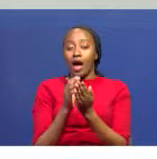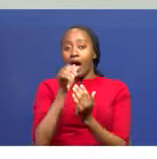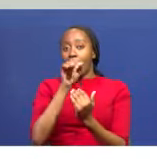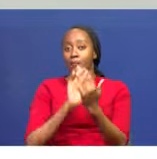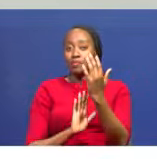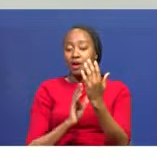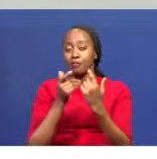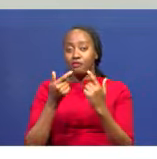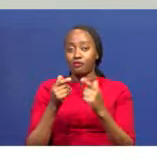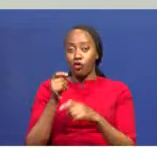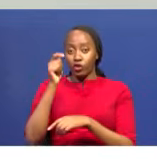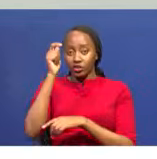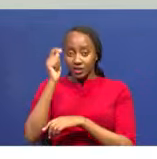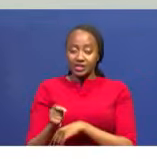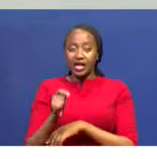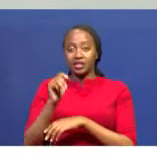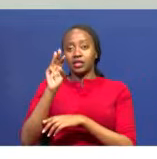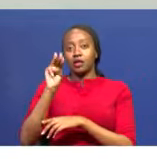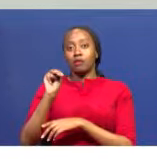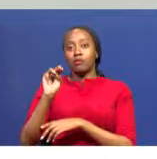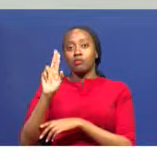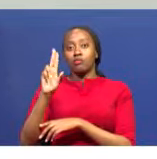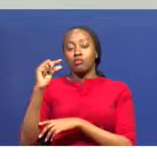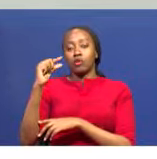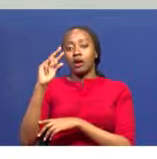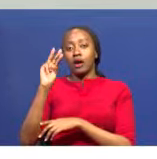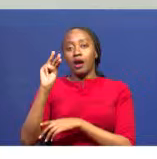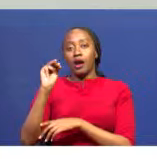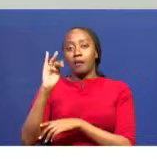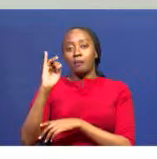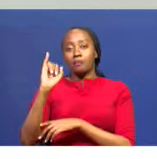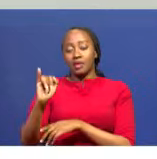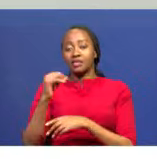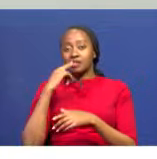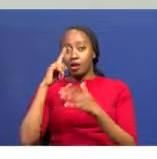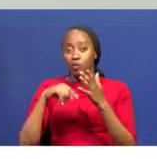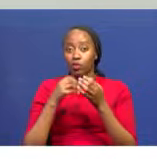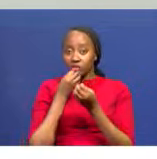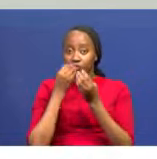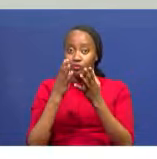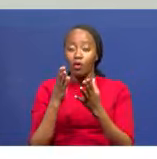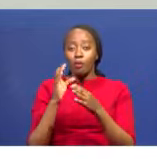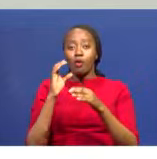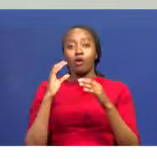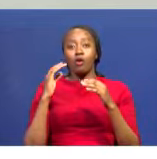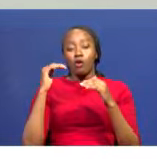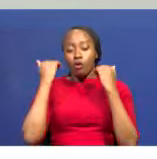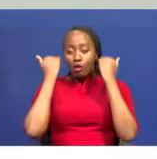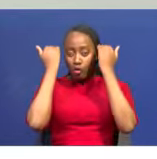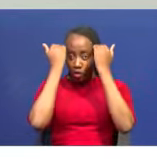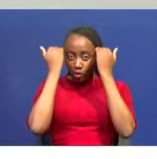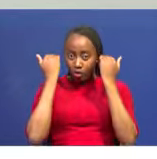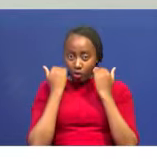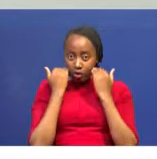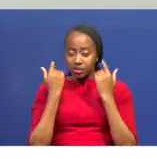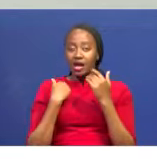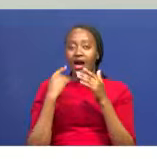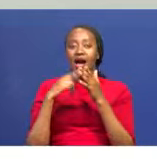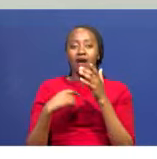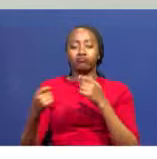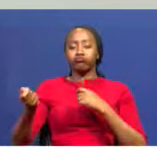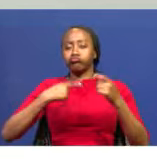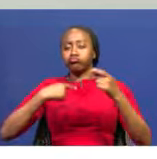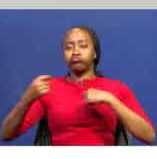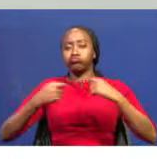Mugambi, Sheria Mtani and others have informed the court that they have received over 20,000 calls and text